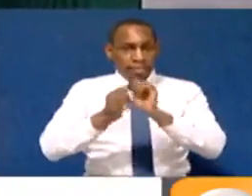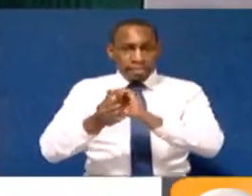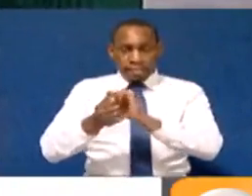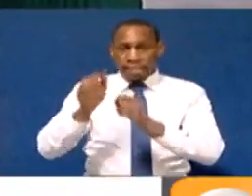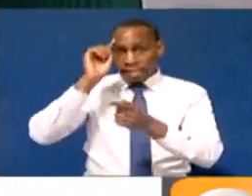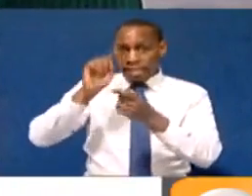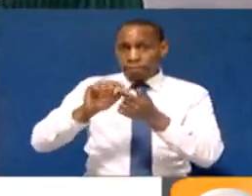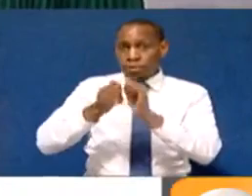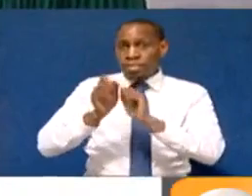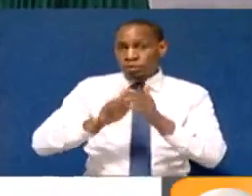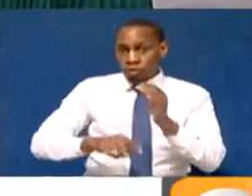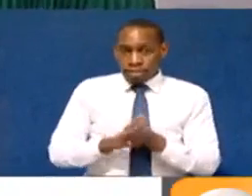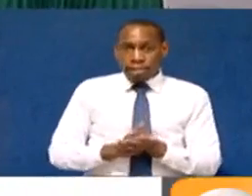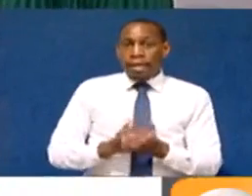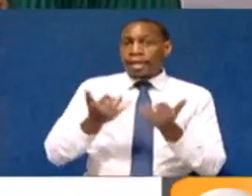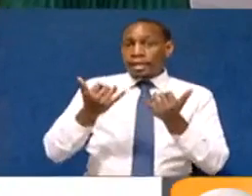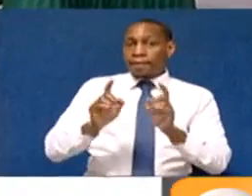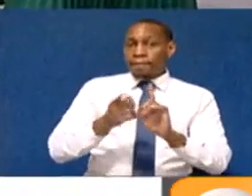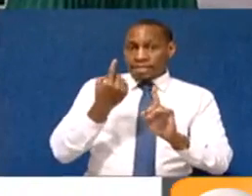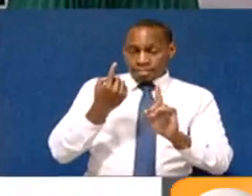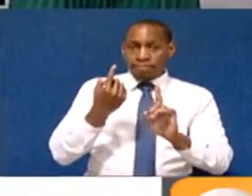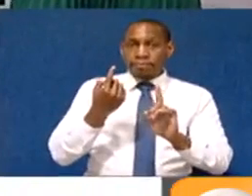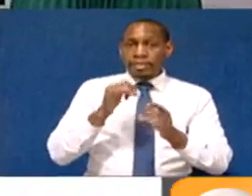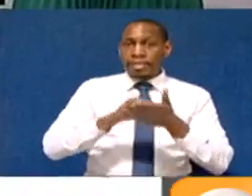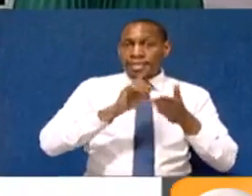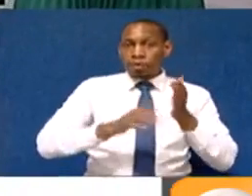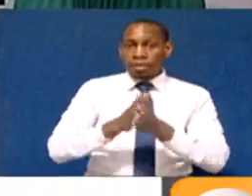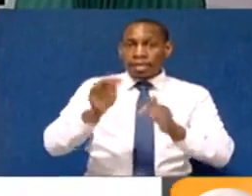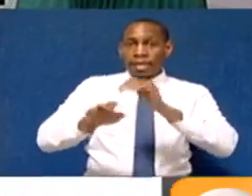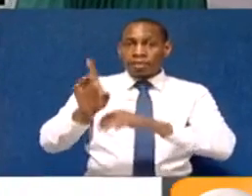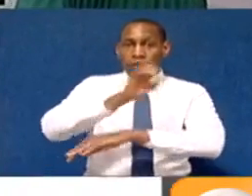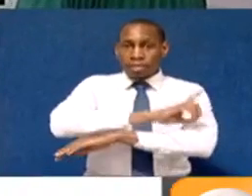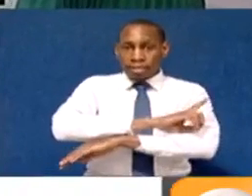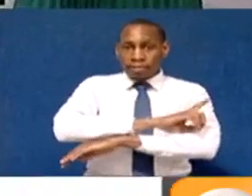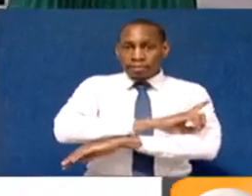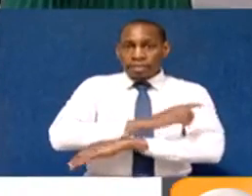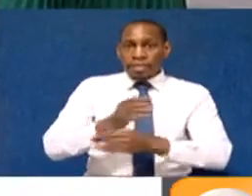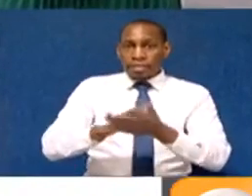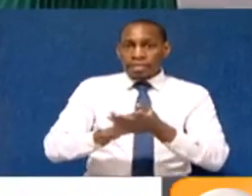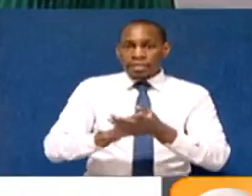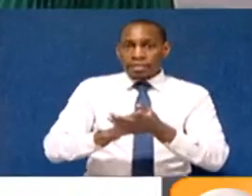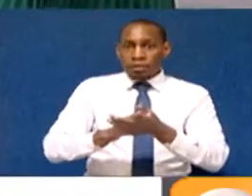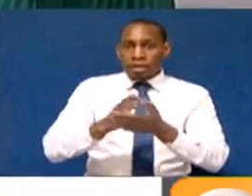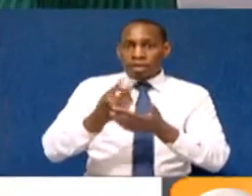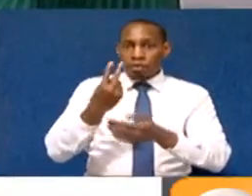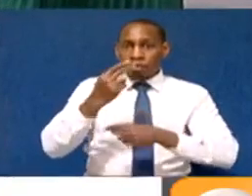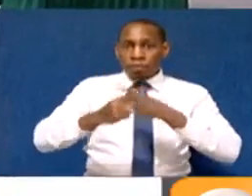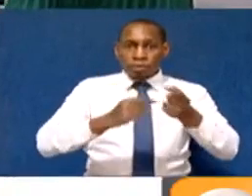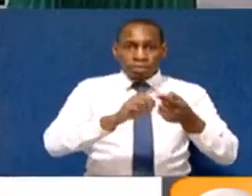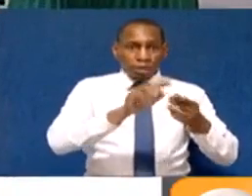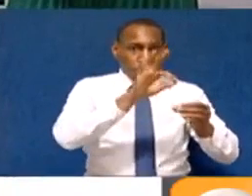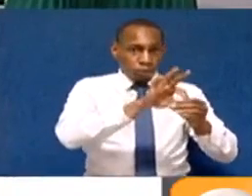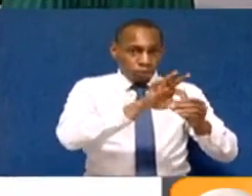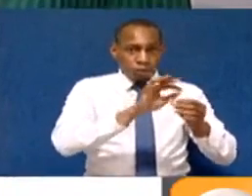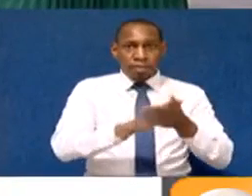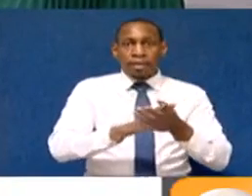are seeking to change. Well, first of all, it's that the Election Day is divided into two main processes. That is